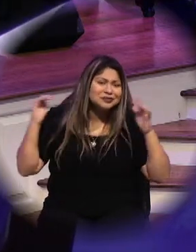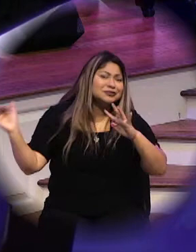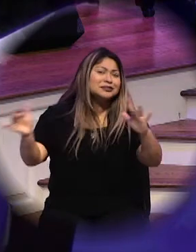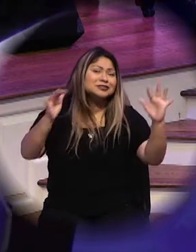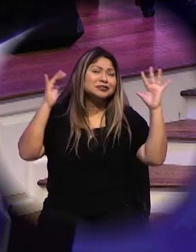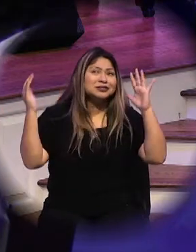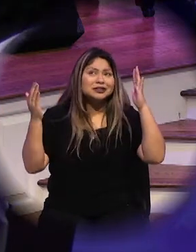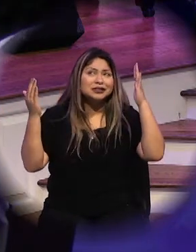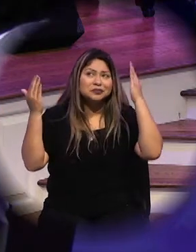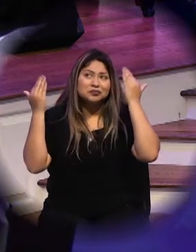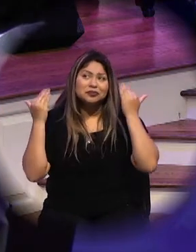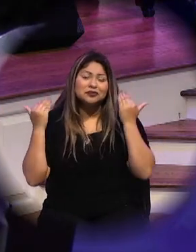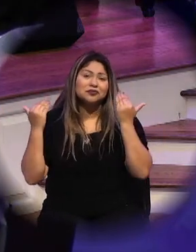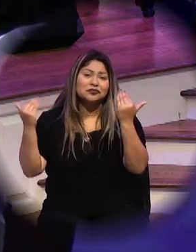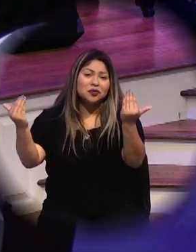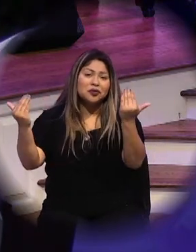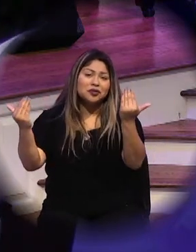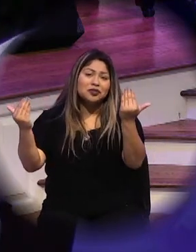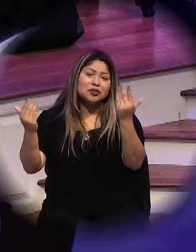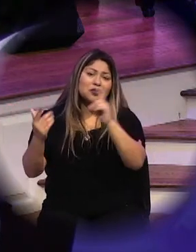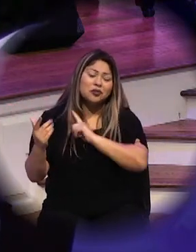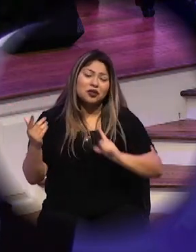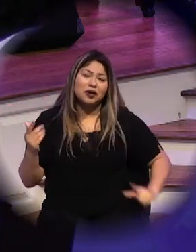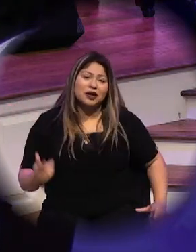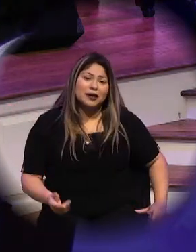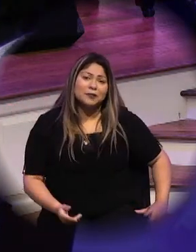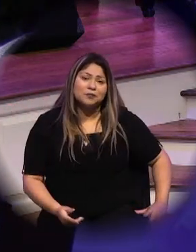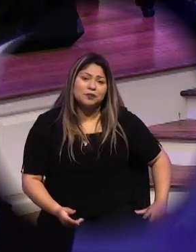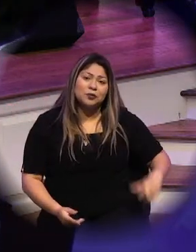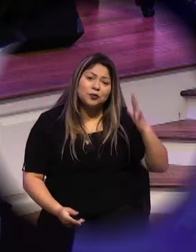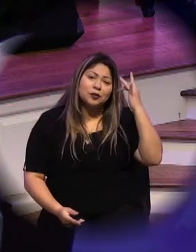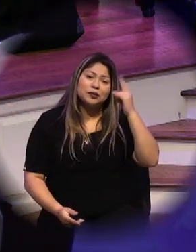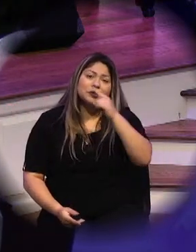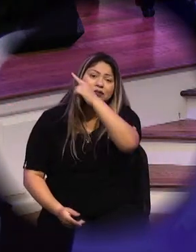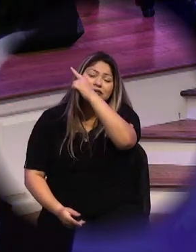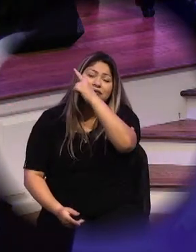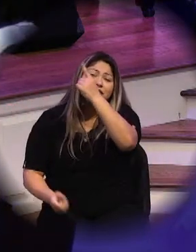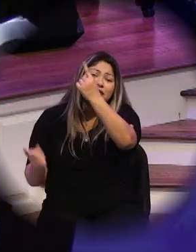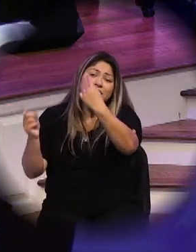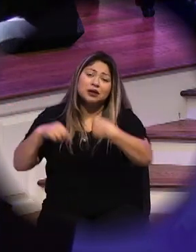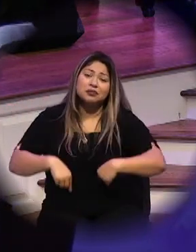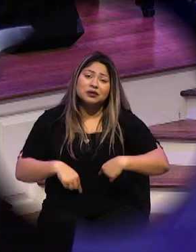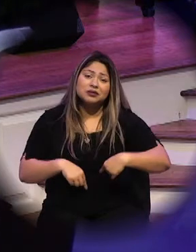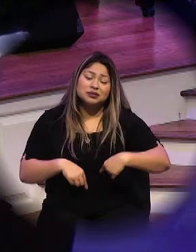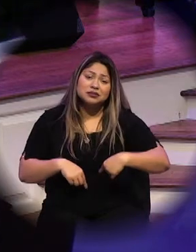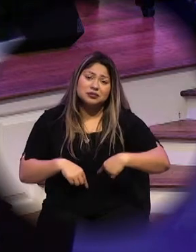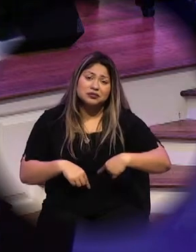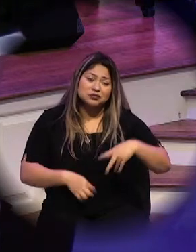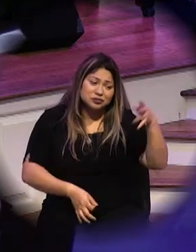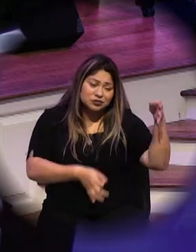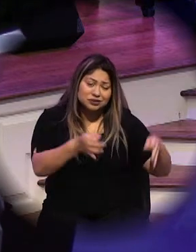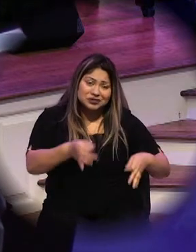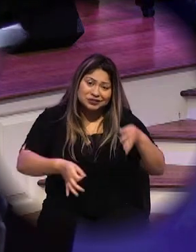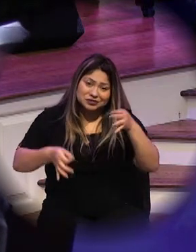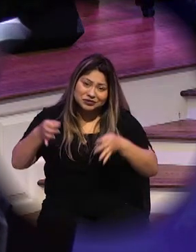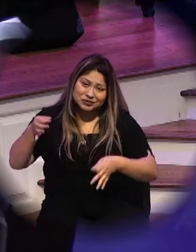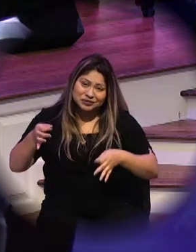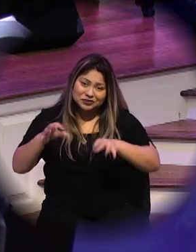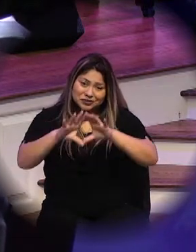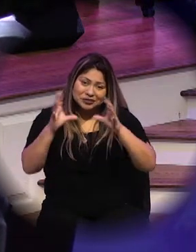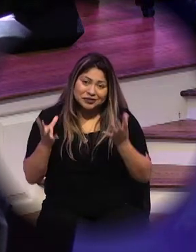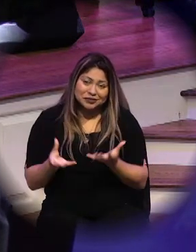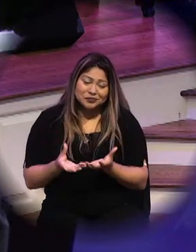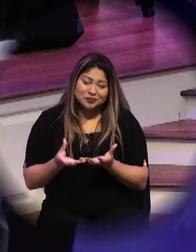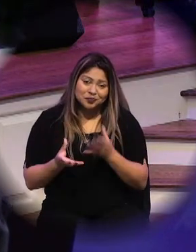before the Lord, for He is coming to judge the earth. He will judge the world in righteousness and